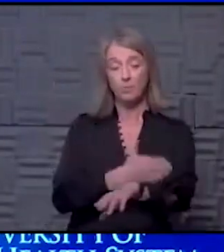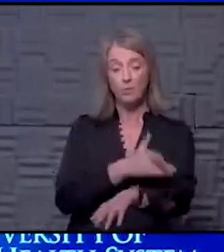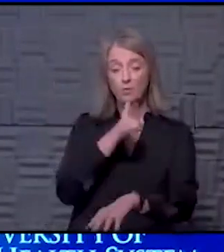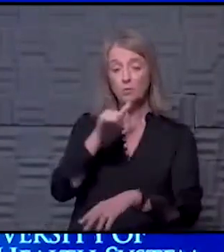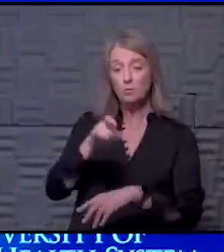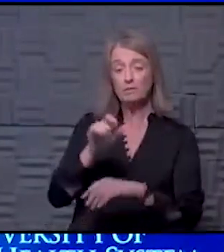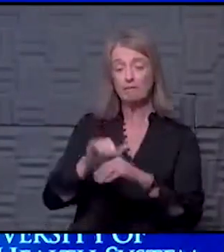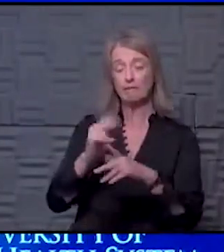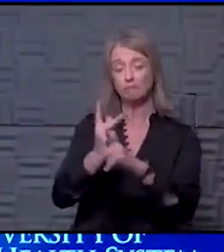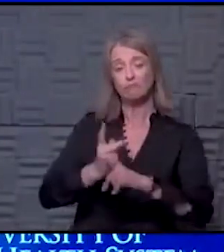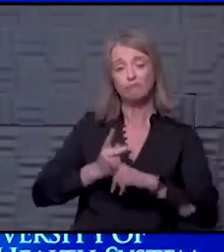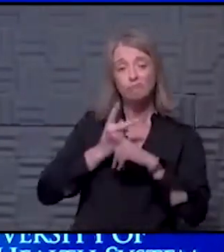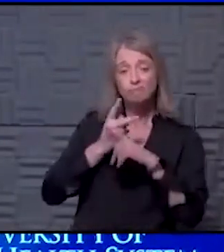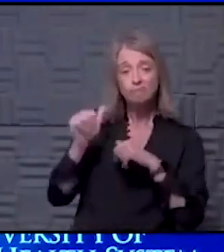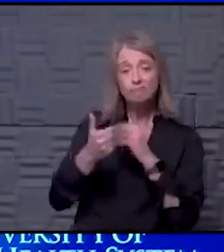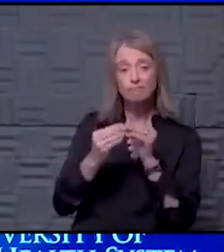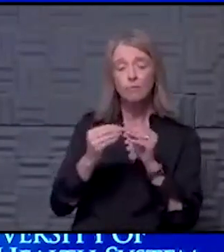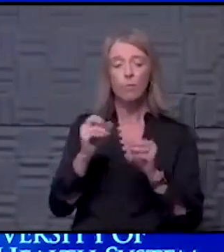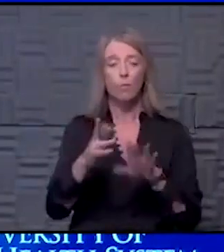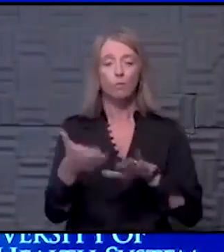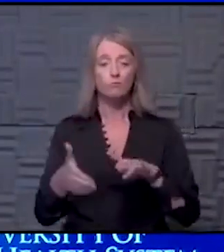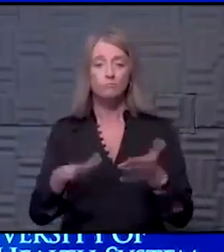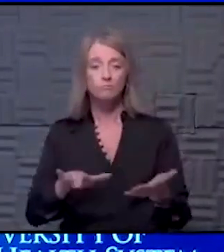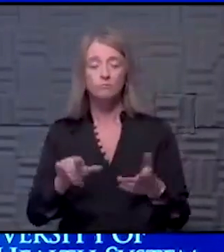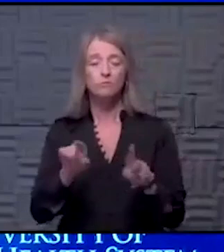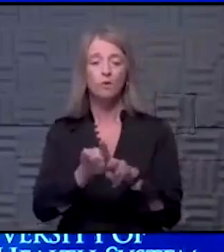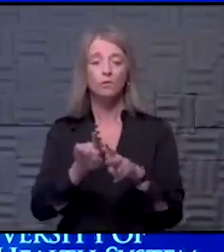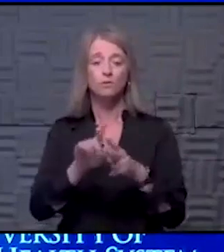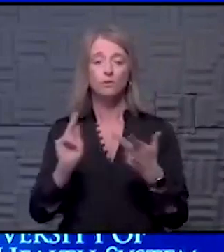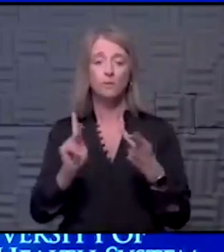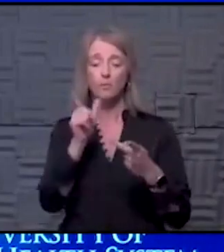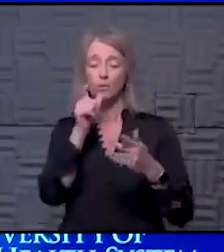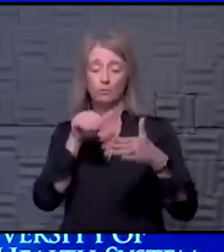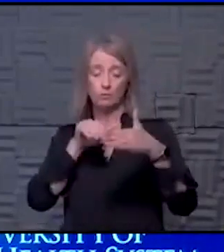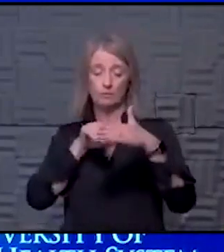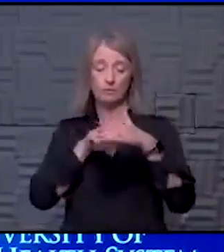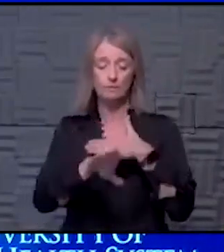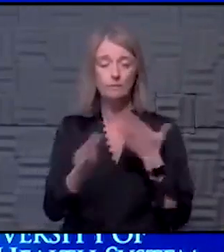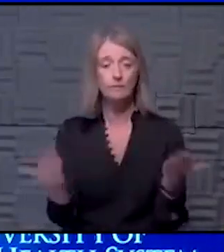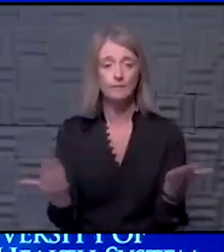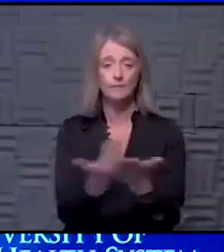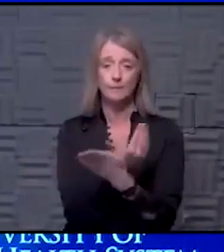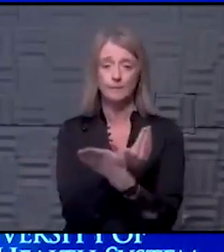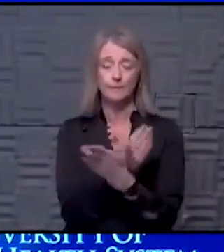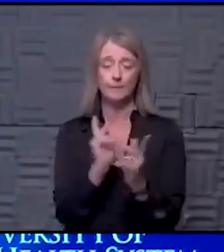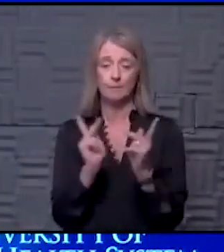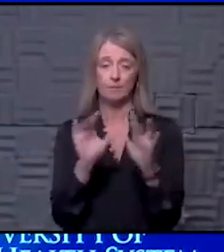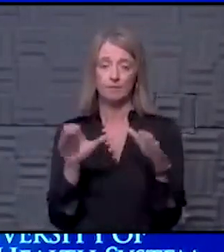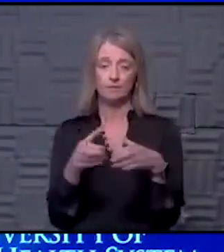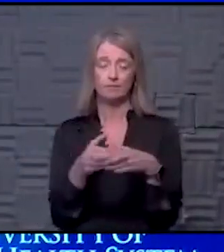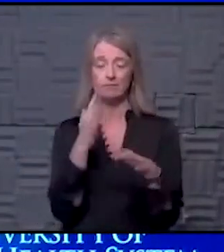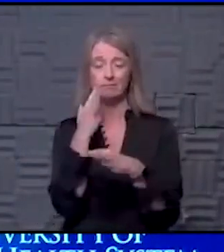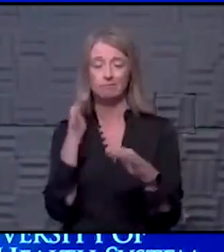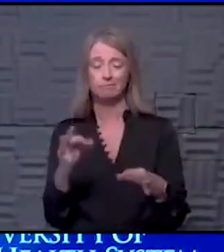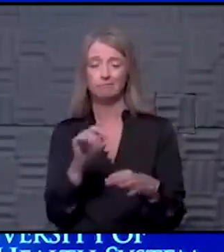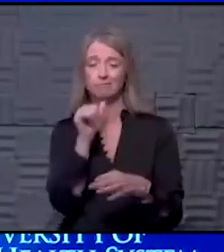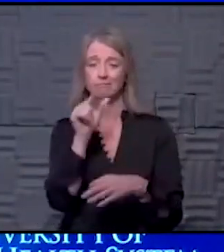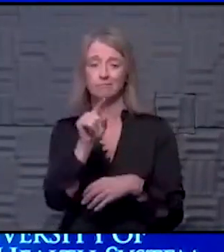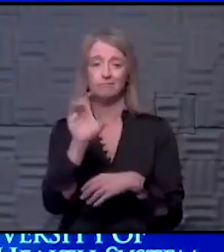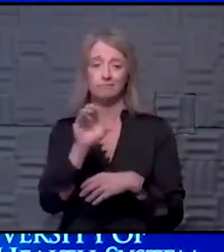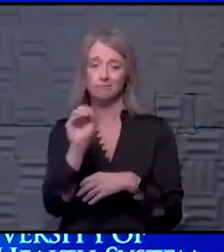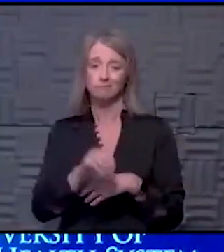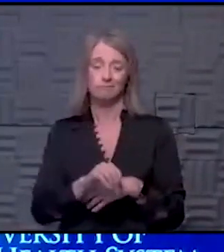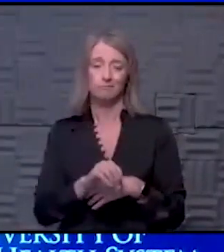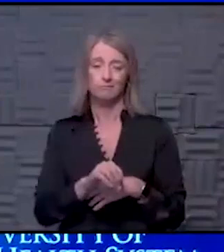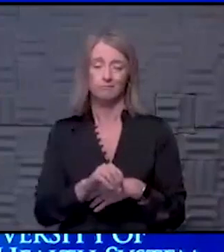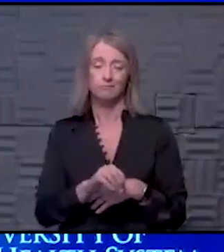don't need that level of care anymore, or because they pass away. And there are also new people coming in. And so the population is definitely not 100%. So